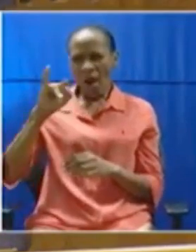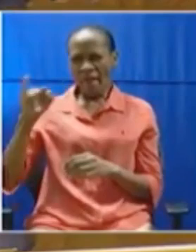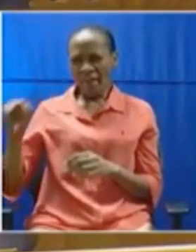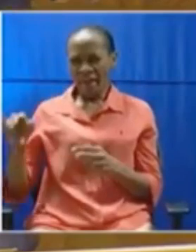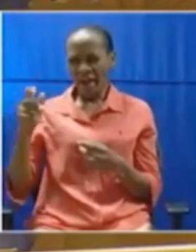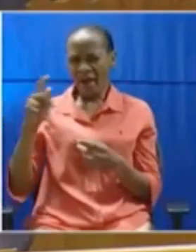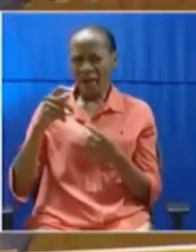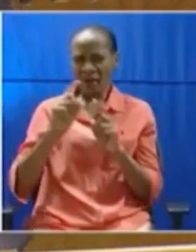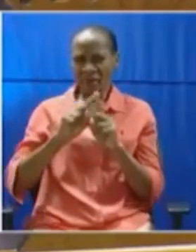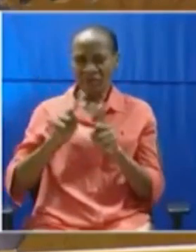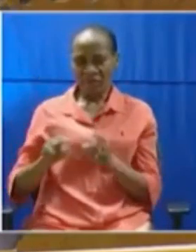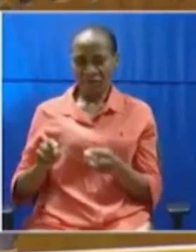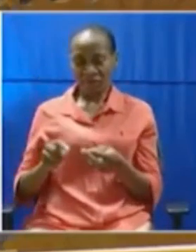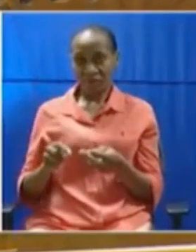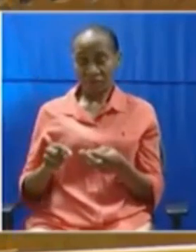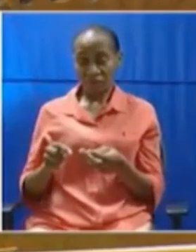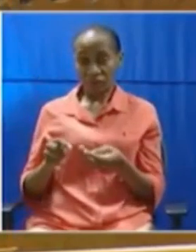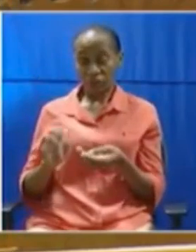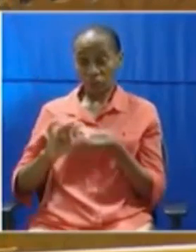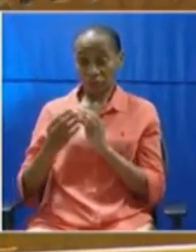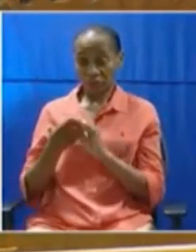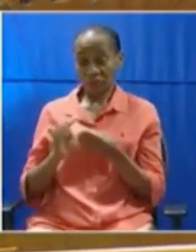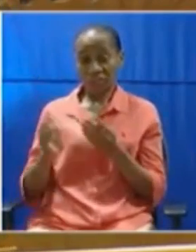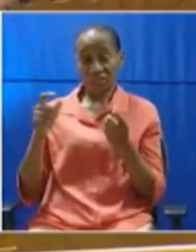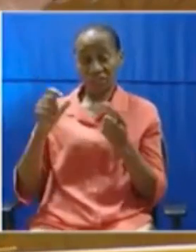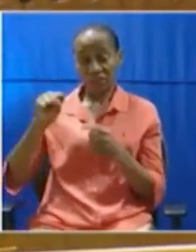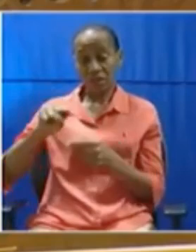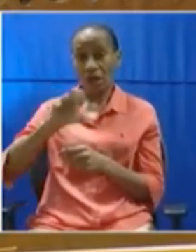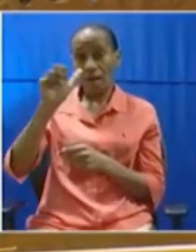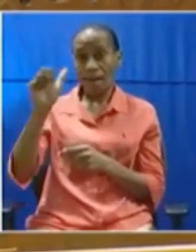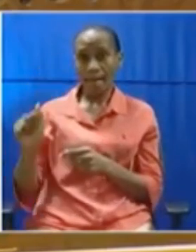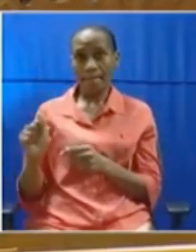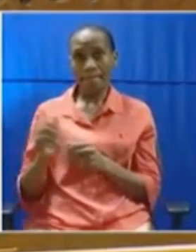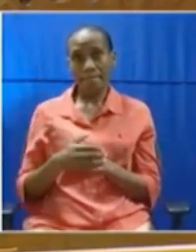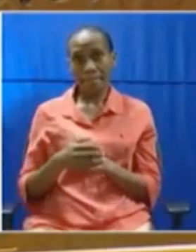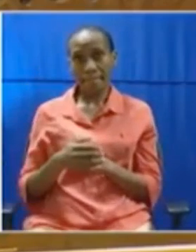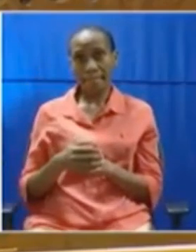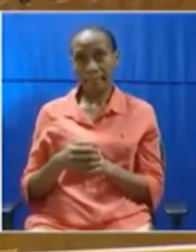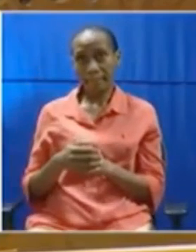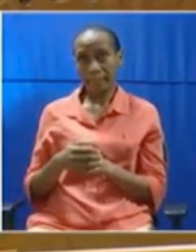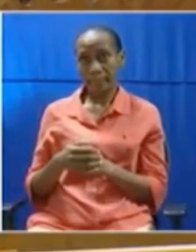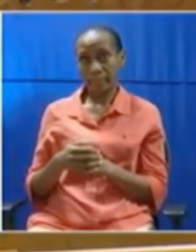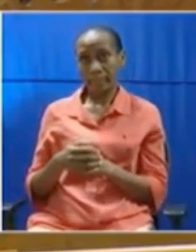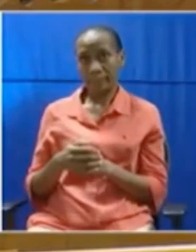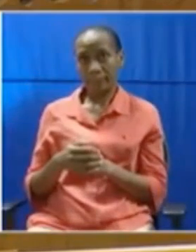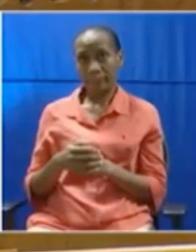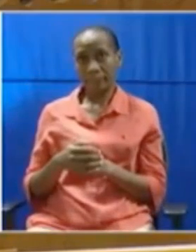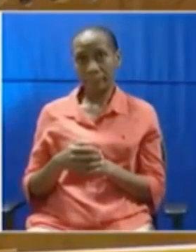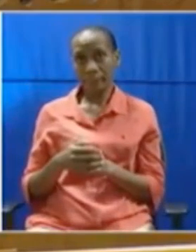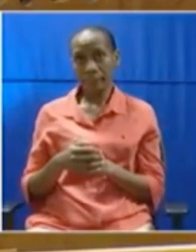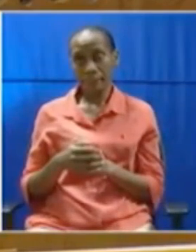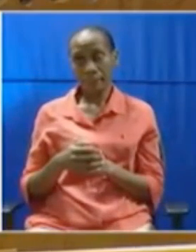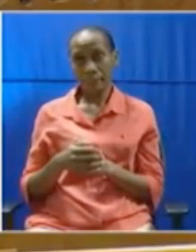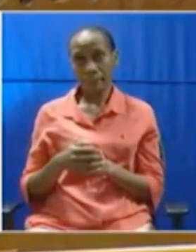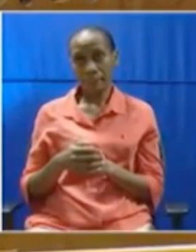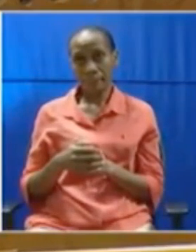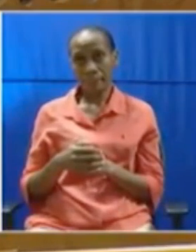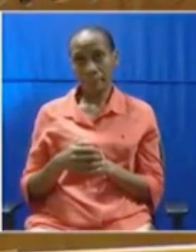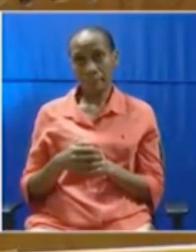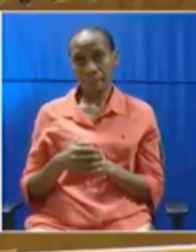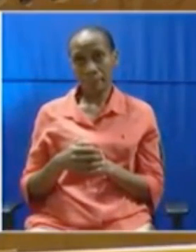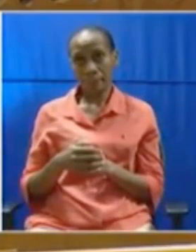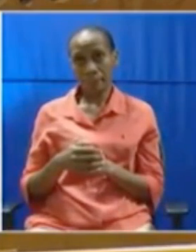incubators in Elsie's River, hotspots across the province, we are now Africa's tech hub, and we are also Africa's,